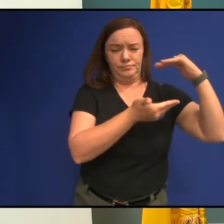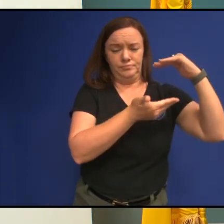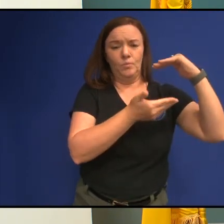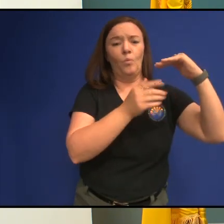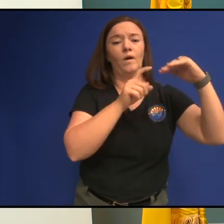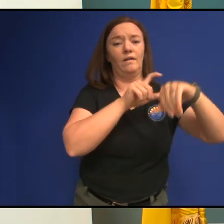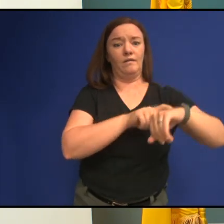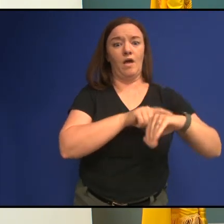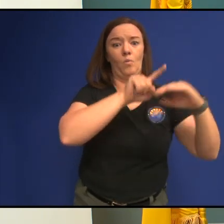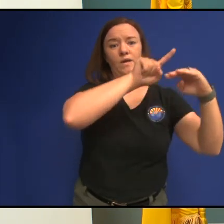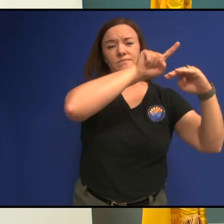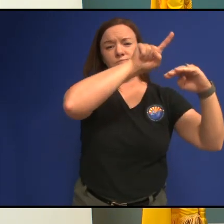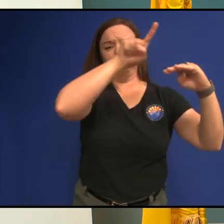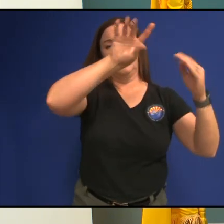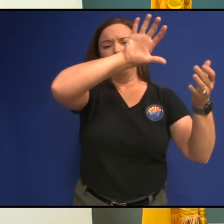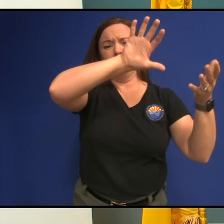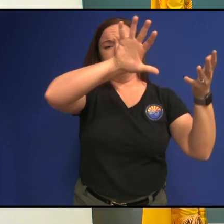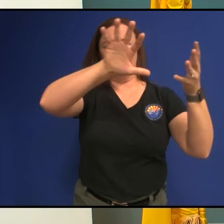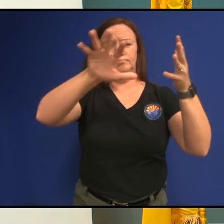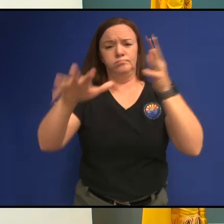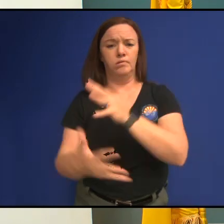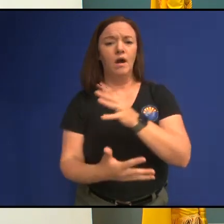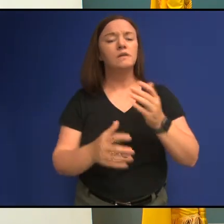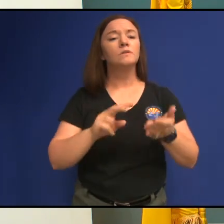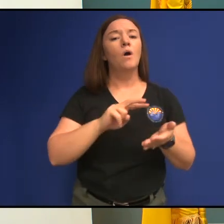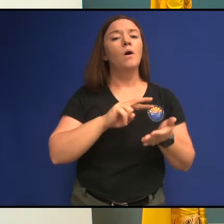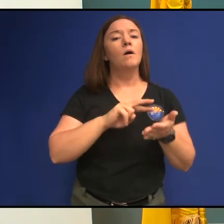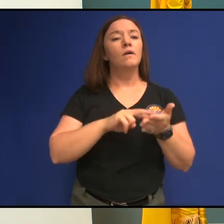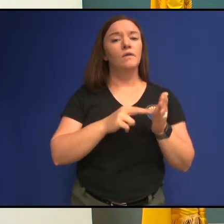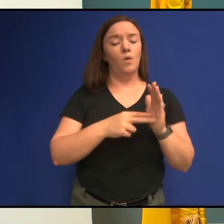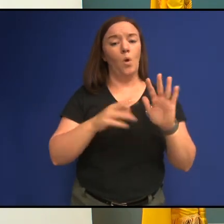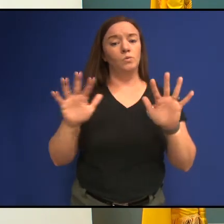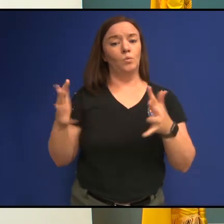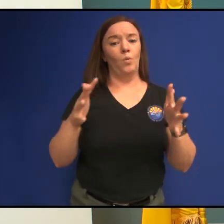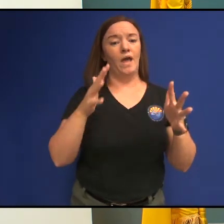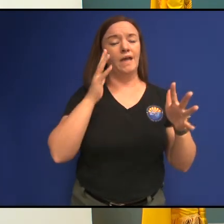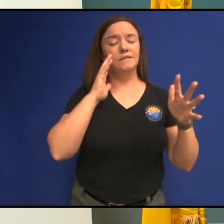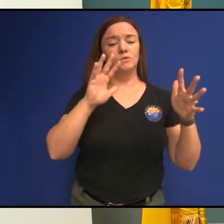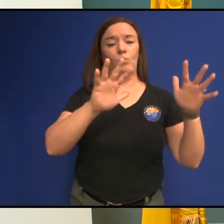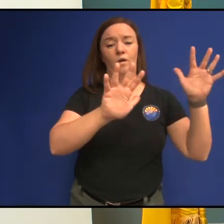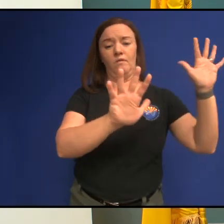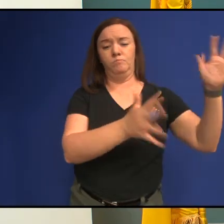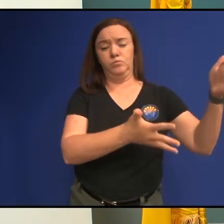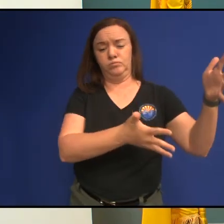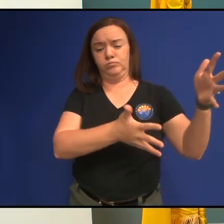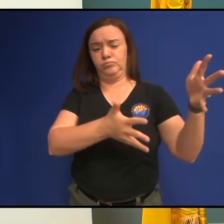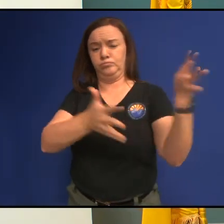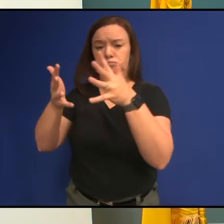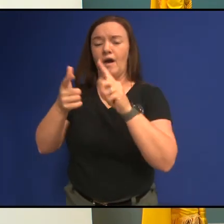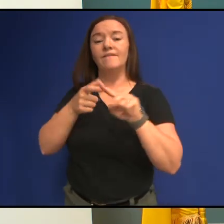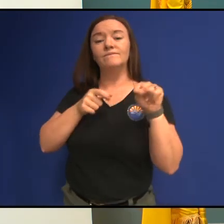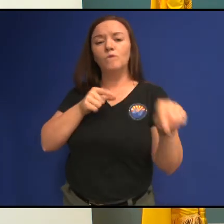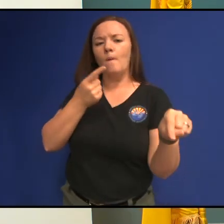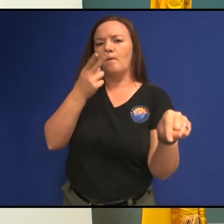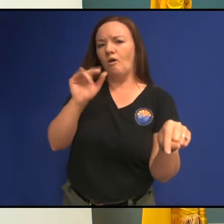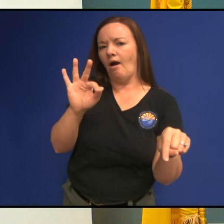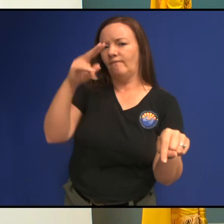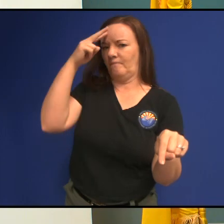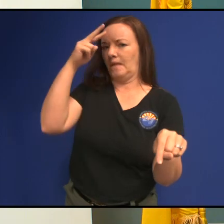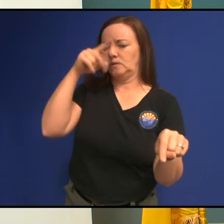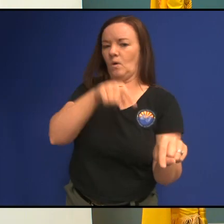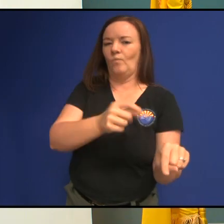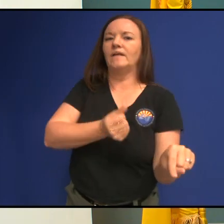our southeast, those winds are going to start pulling out of the Gulf of Mexico, which is a really warm body of water which is able